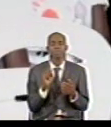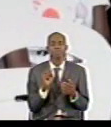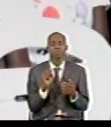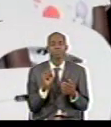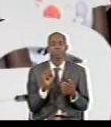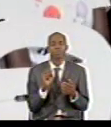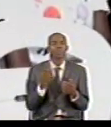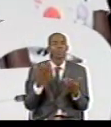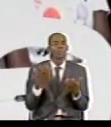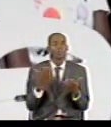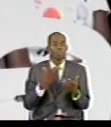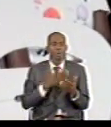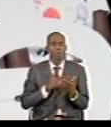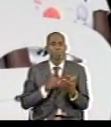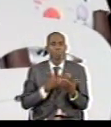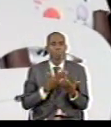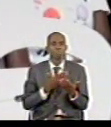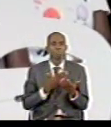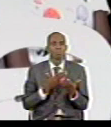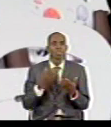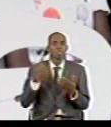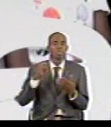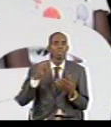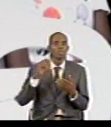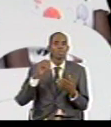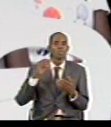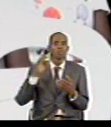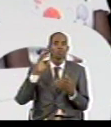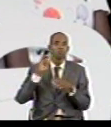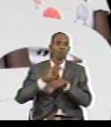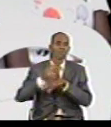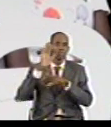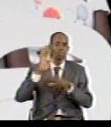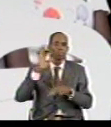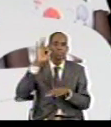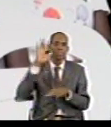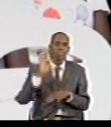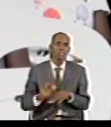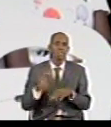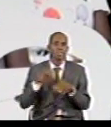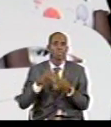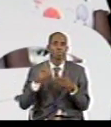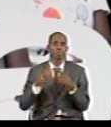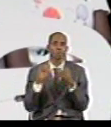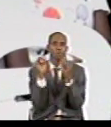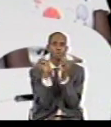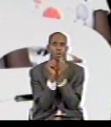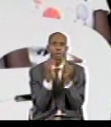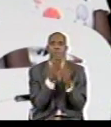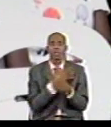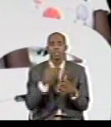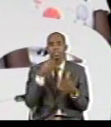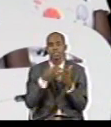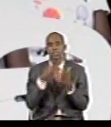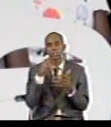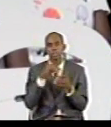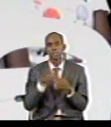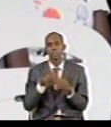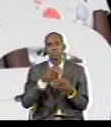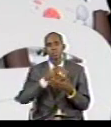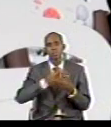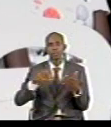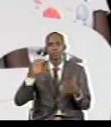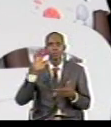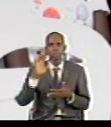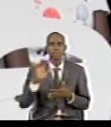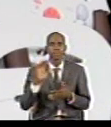might bring us, ministers and members, into bondage. Then in verse 5, Paul